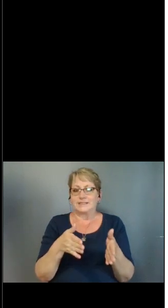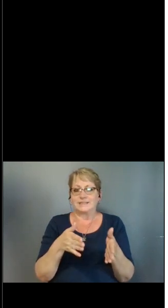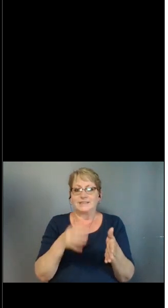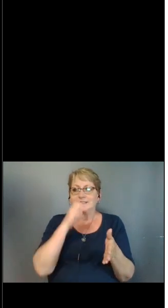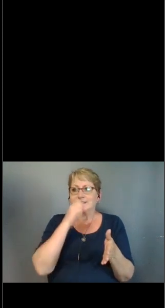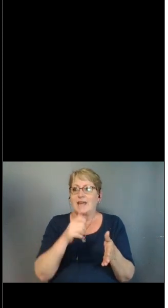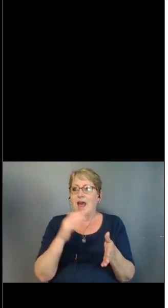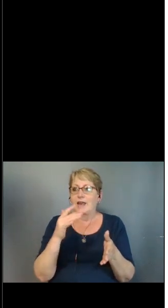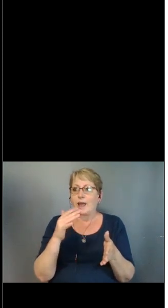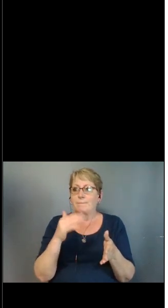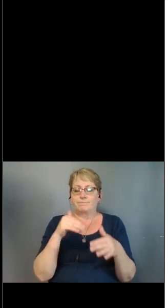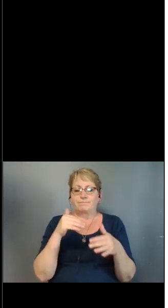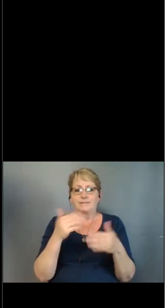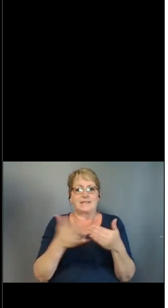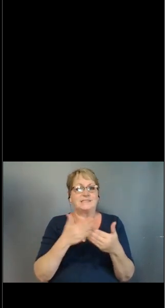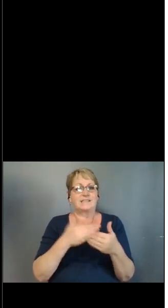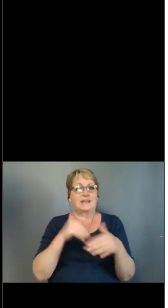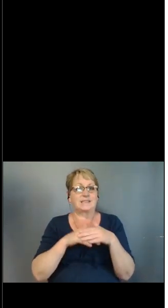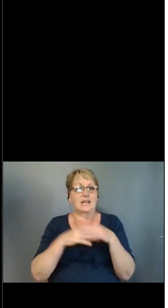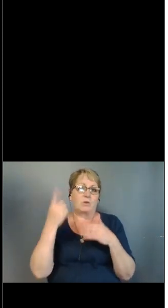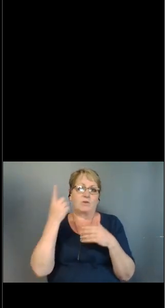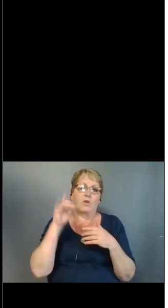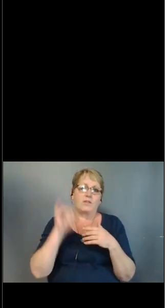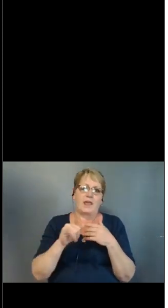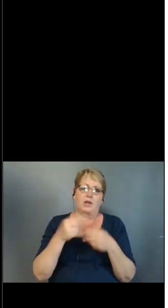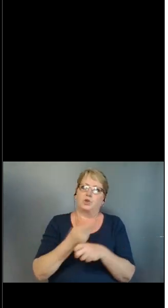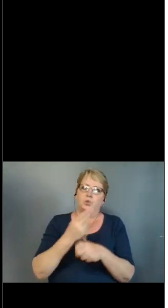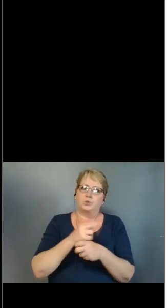is not easily accessible for those uses.